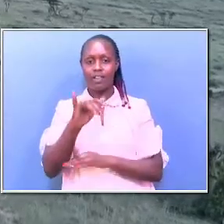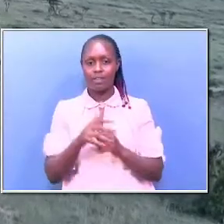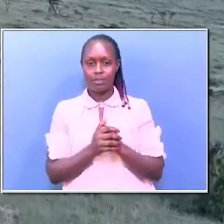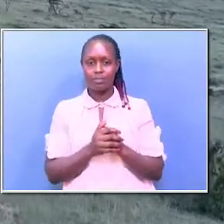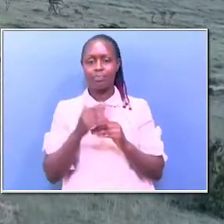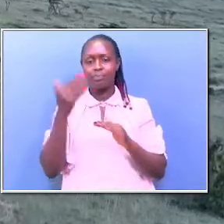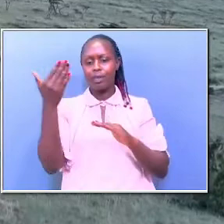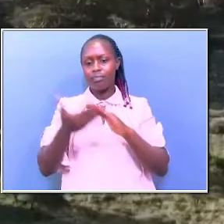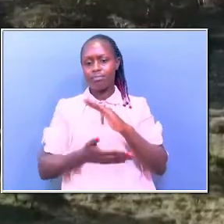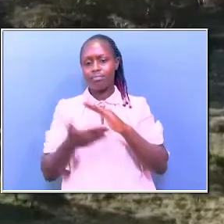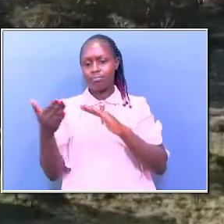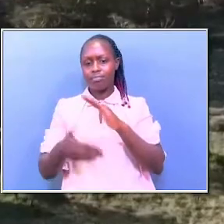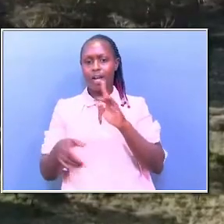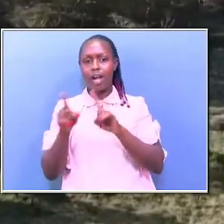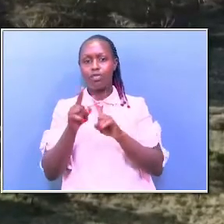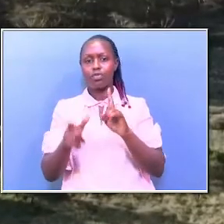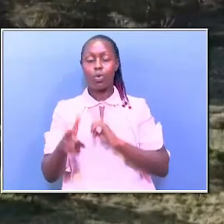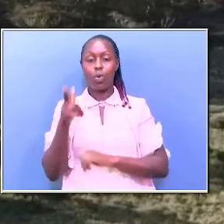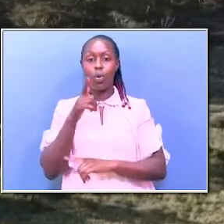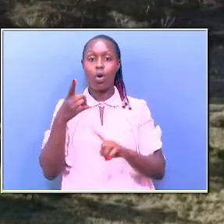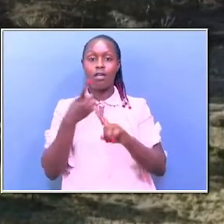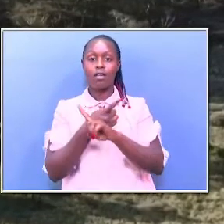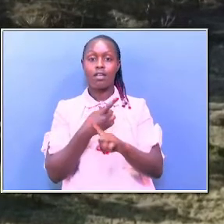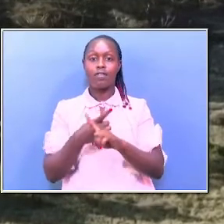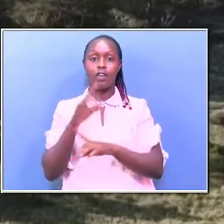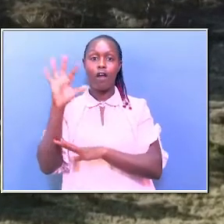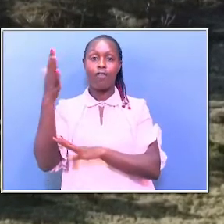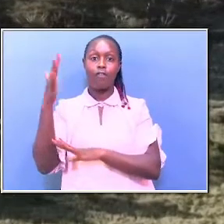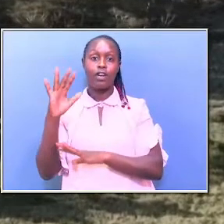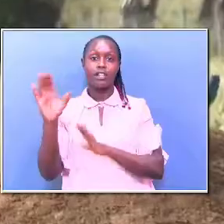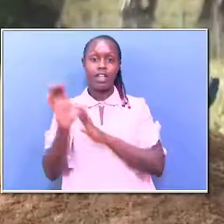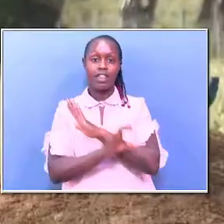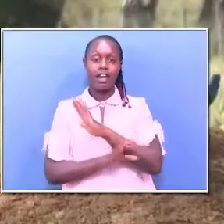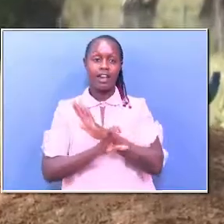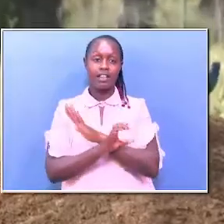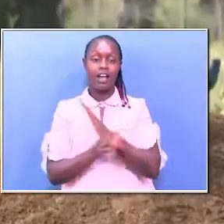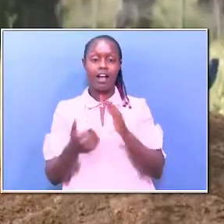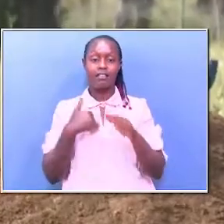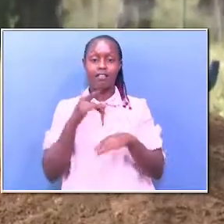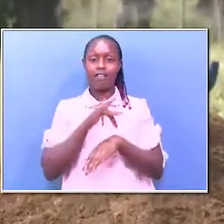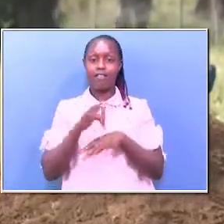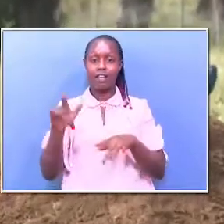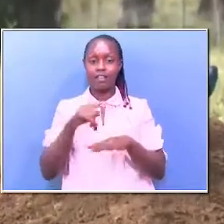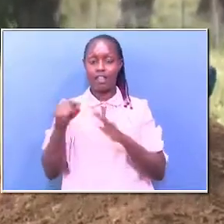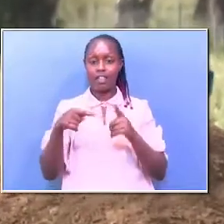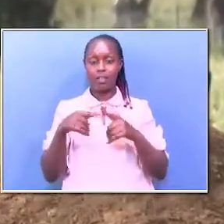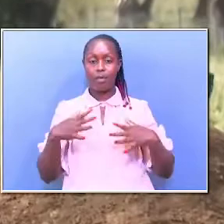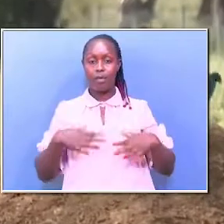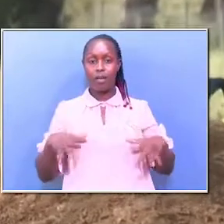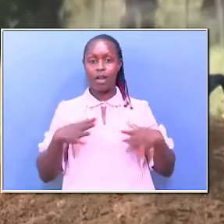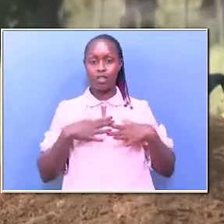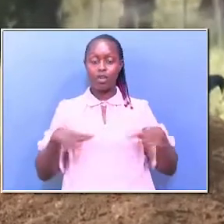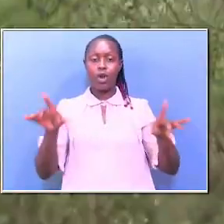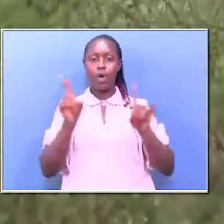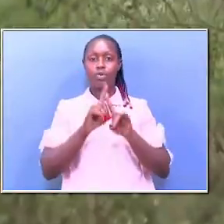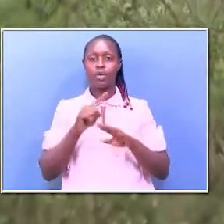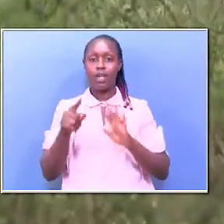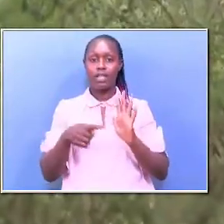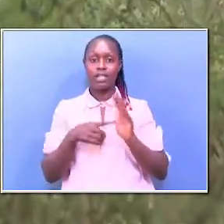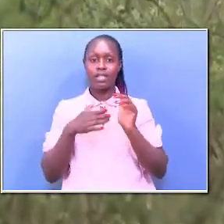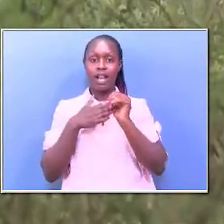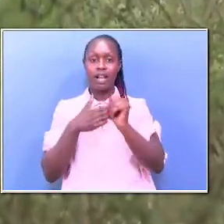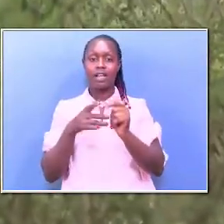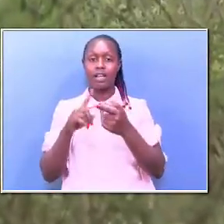and habitat loss in various forests in the country has affected the population, these leading